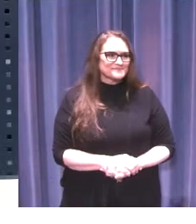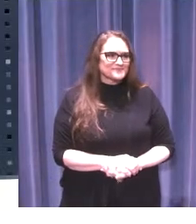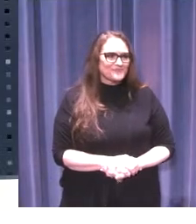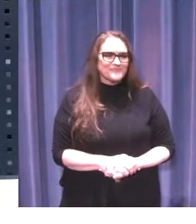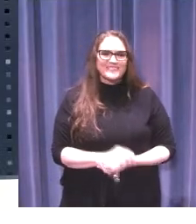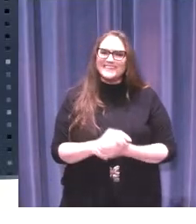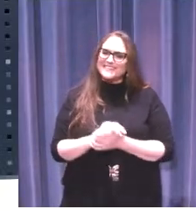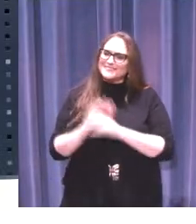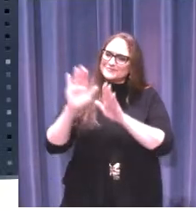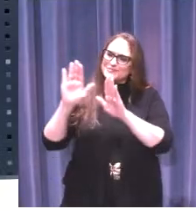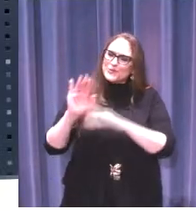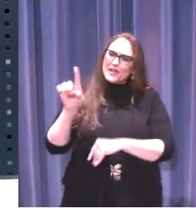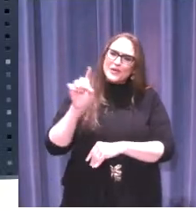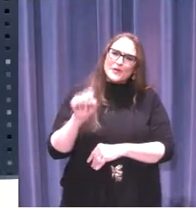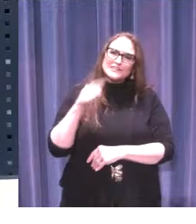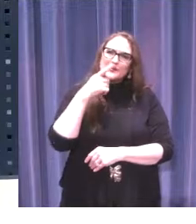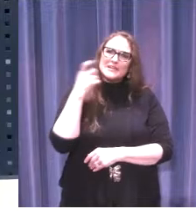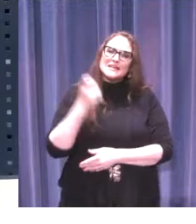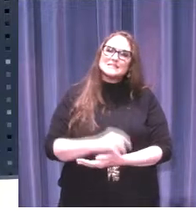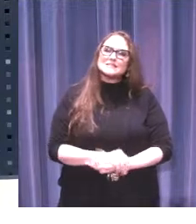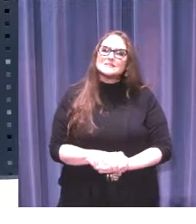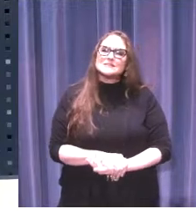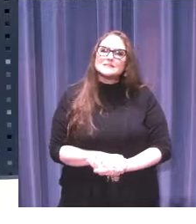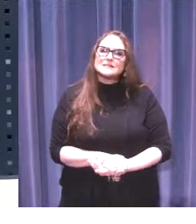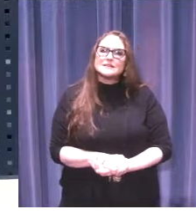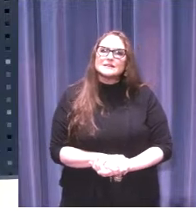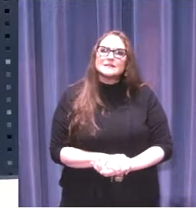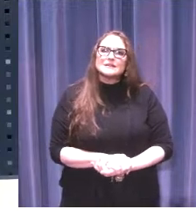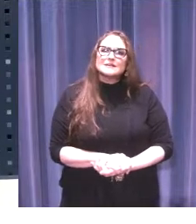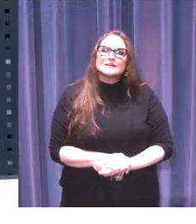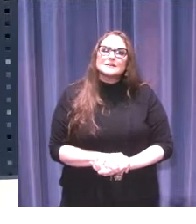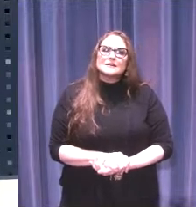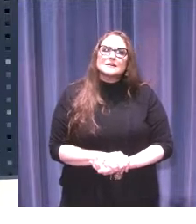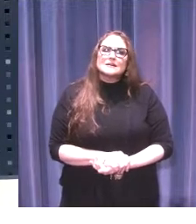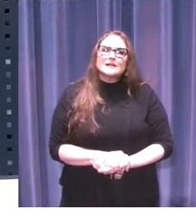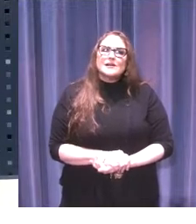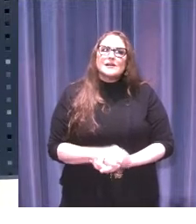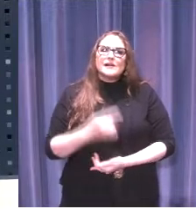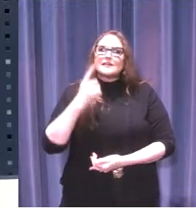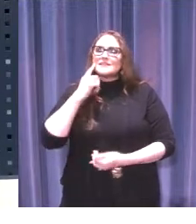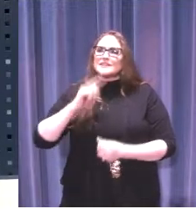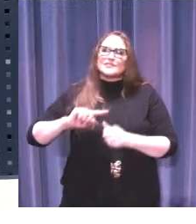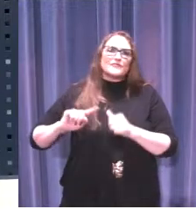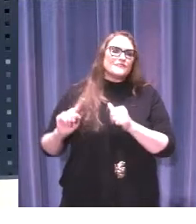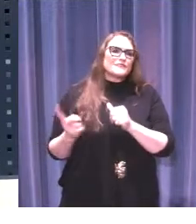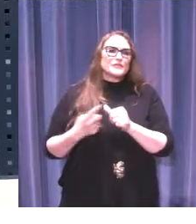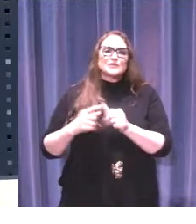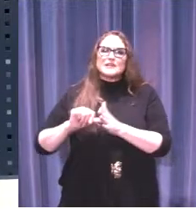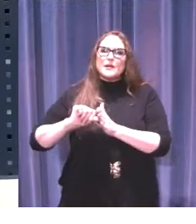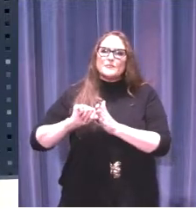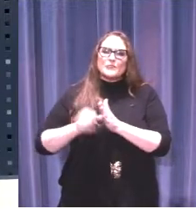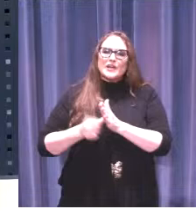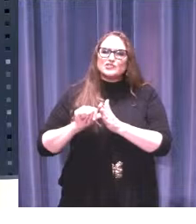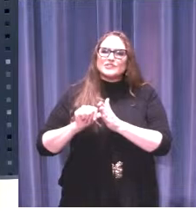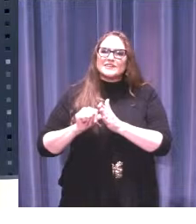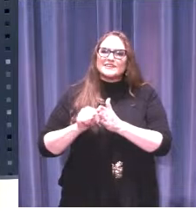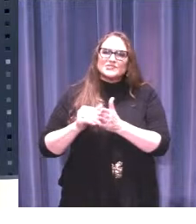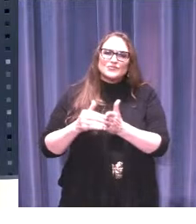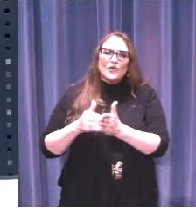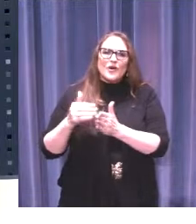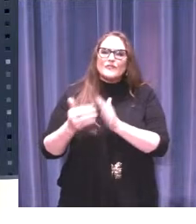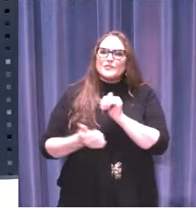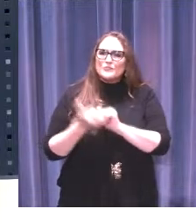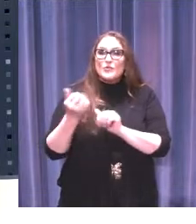That's a great question, because I think the first impression is often the